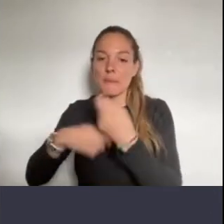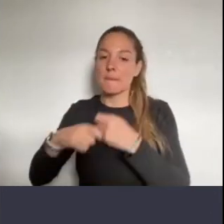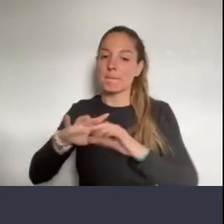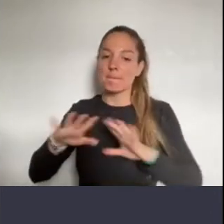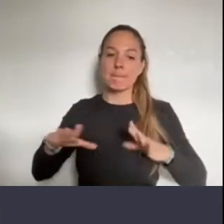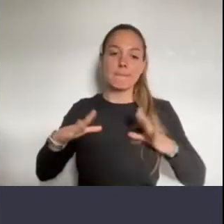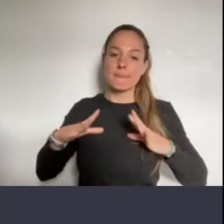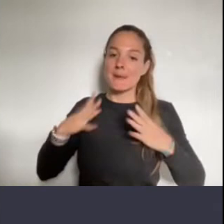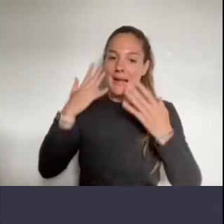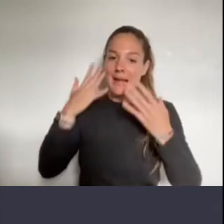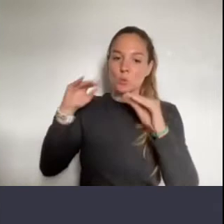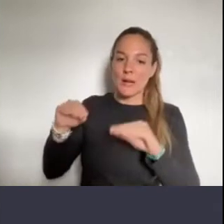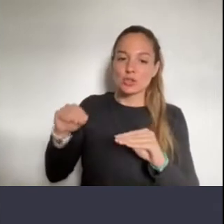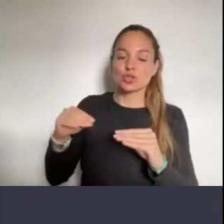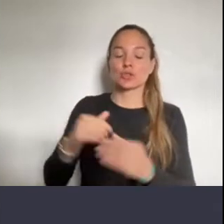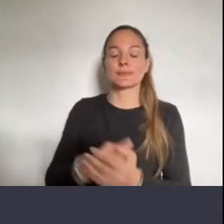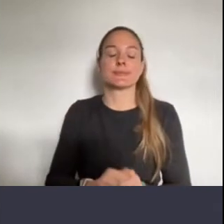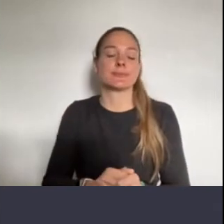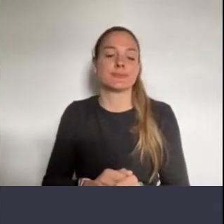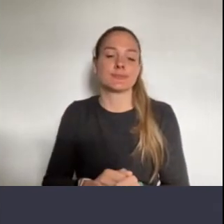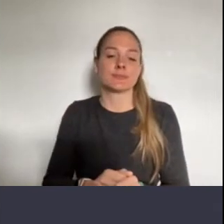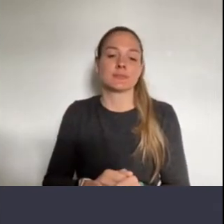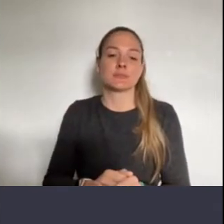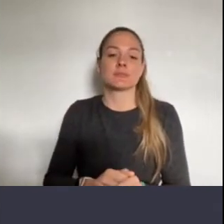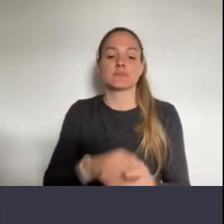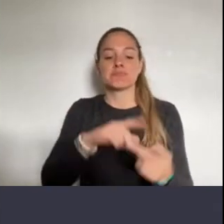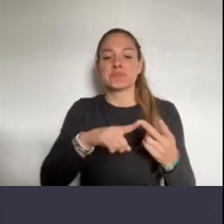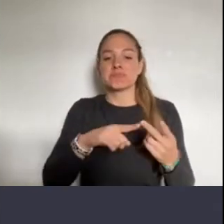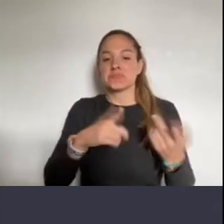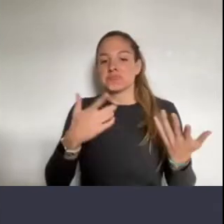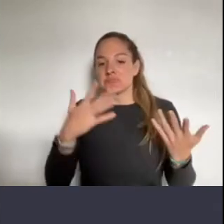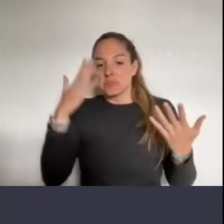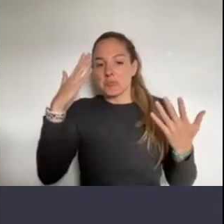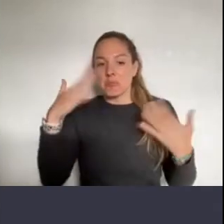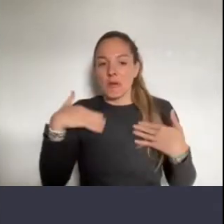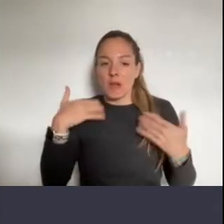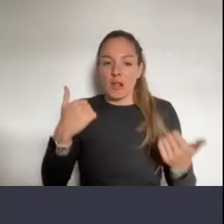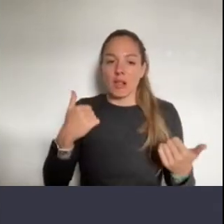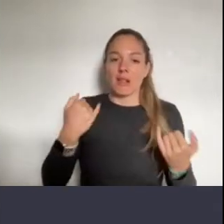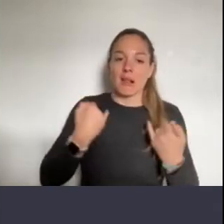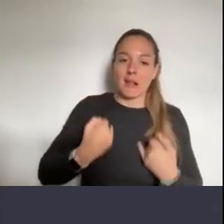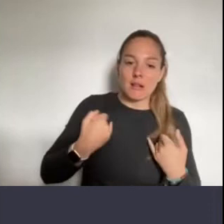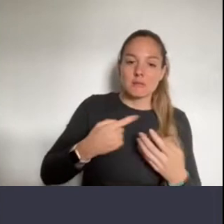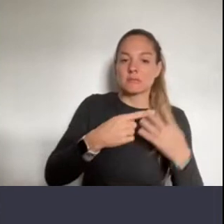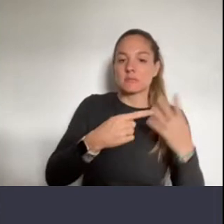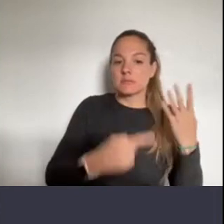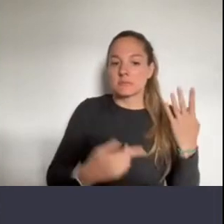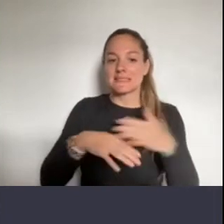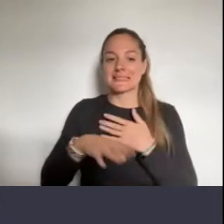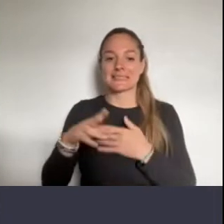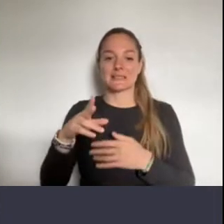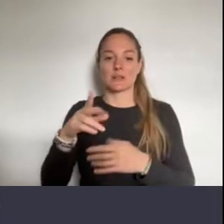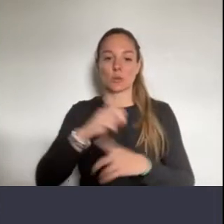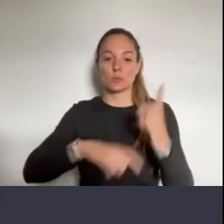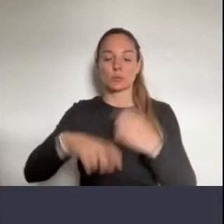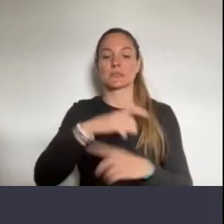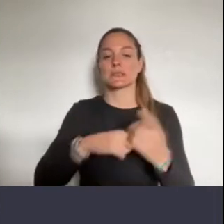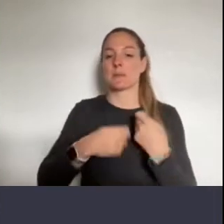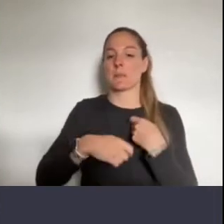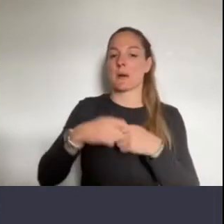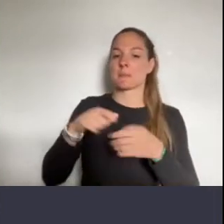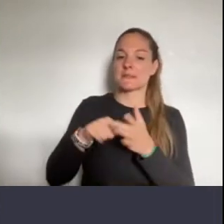attainment. High amounts of mental illness within the community, and leading to difficulties